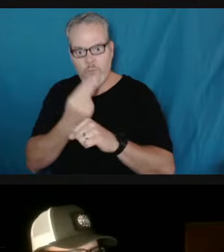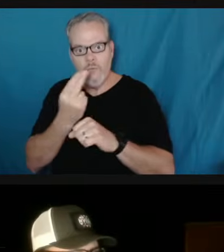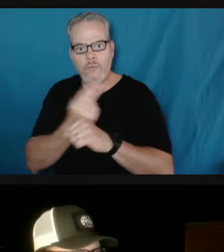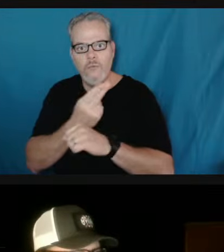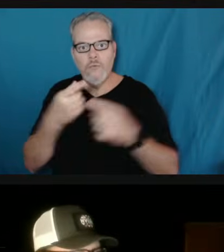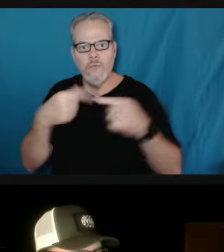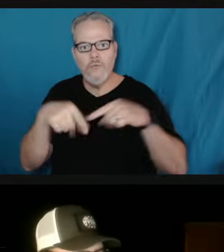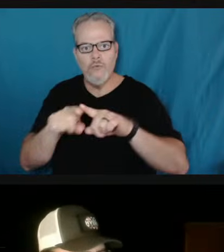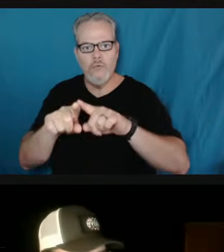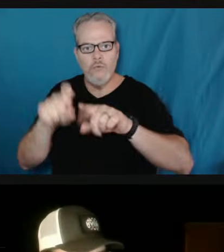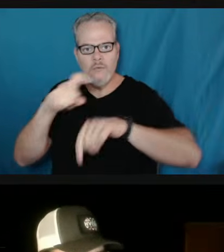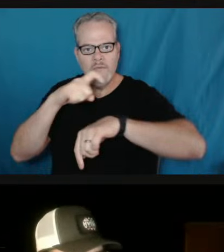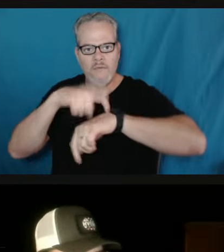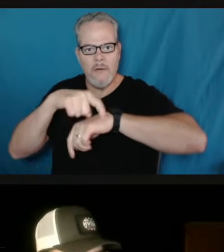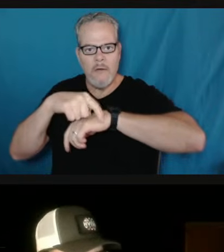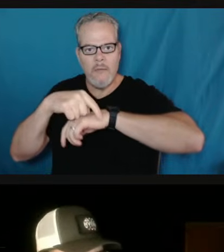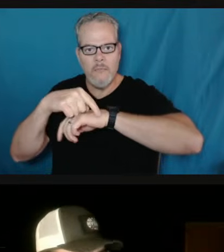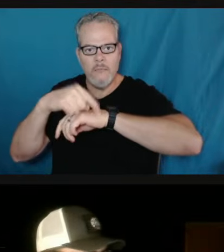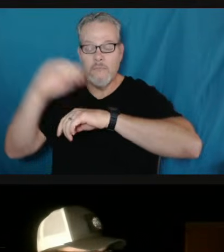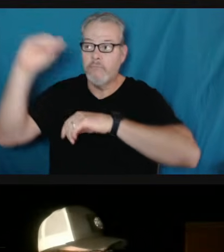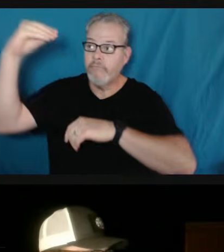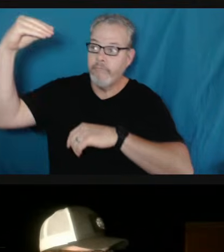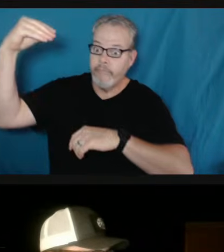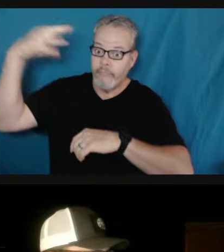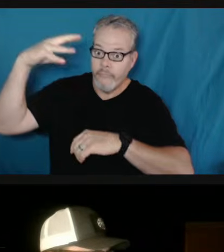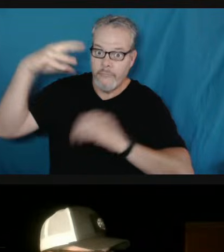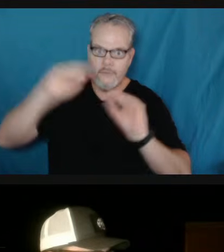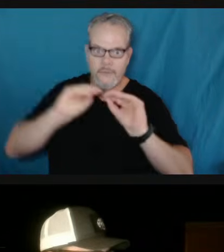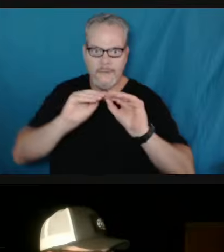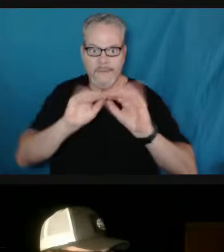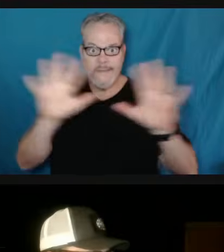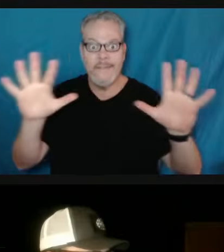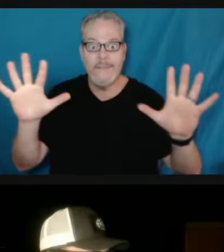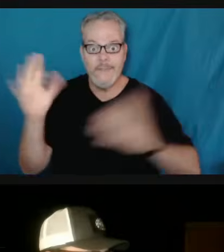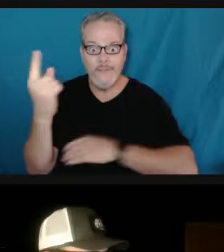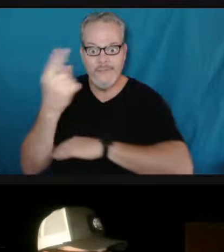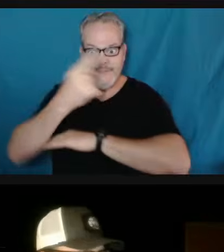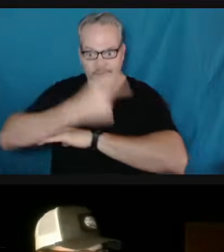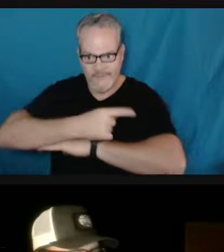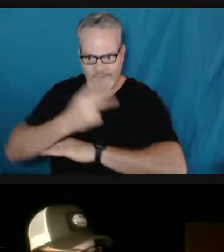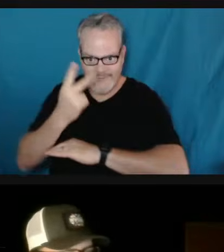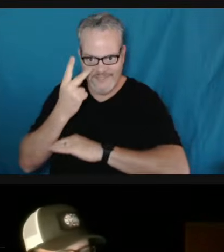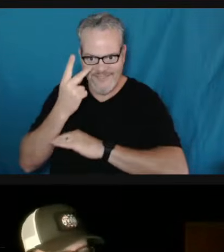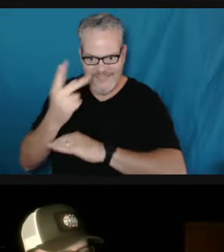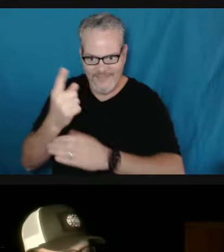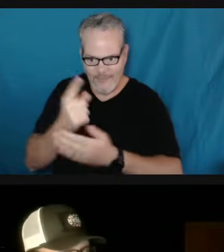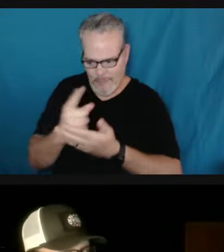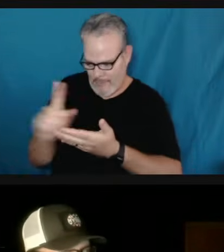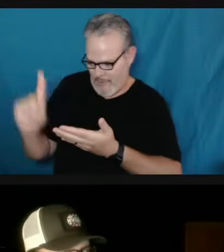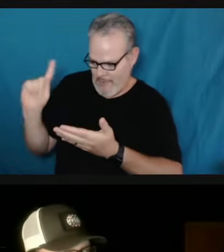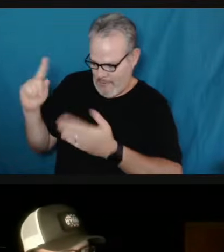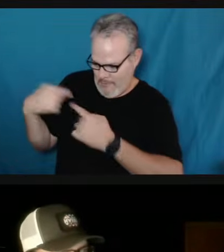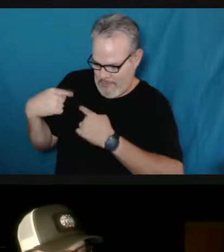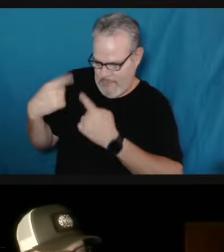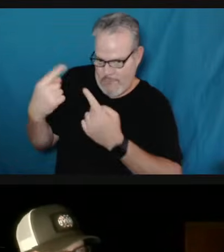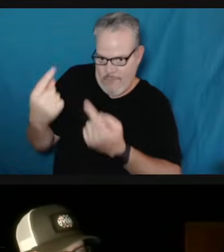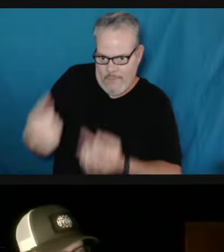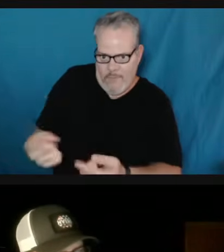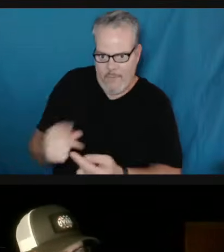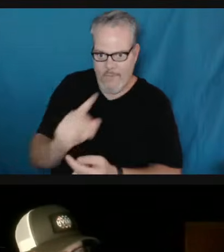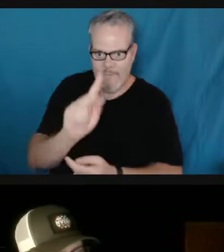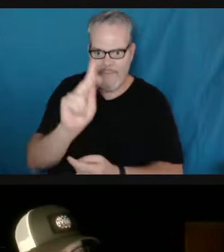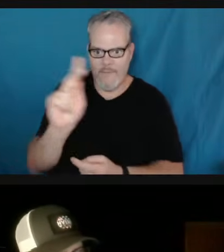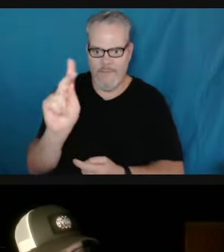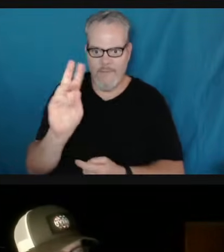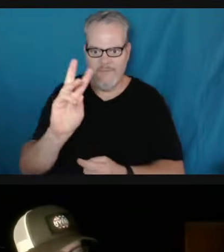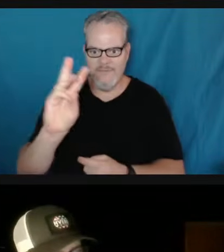views from noon on the clear days for the past week from the KW camera here. And if I let that play around, you really don't see